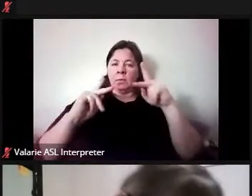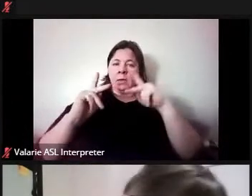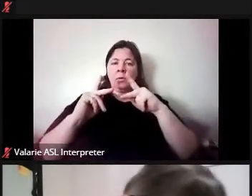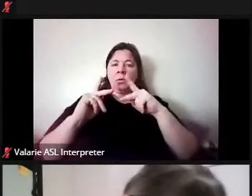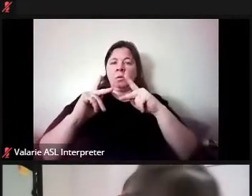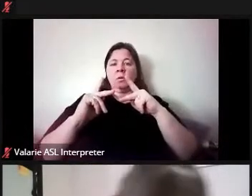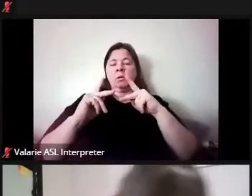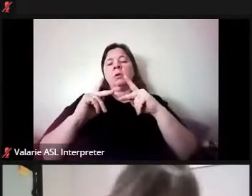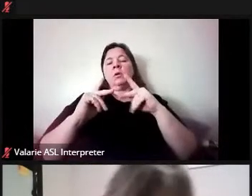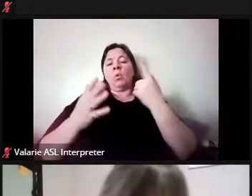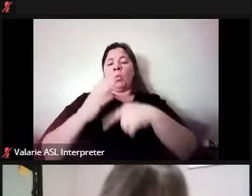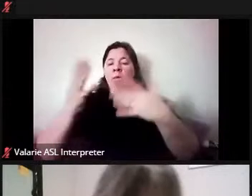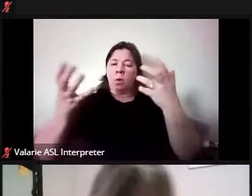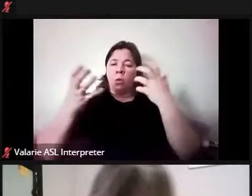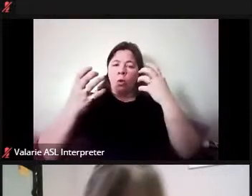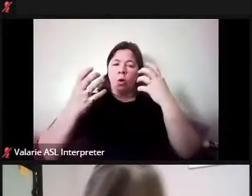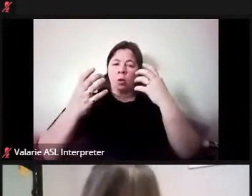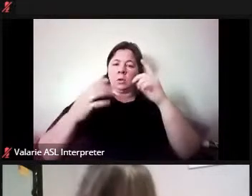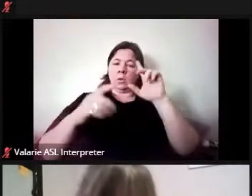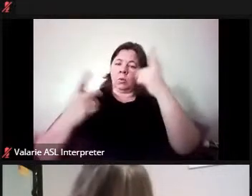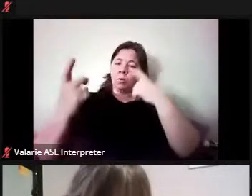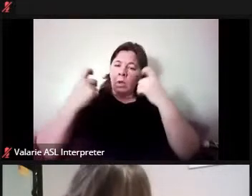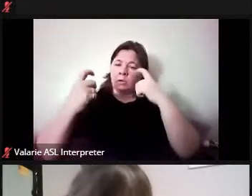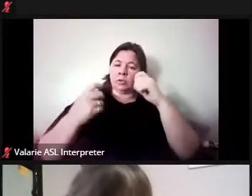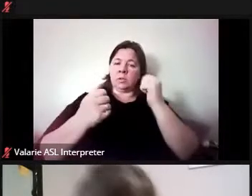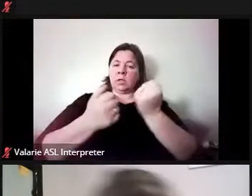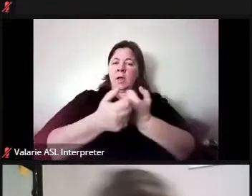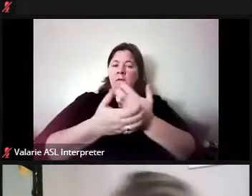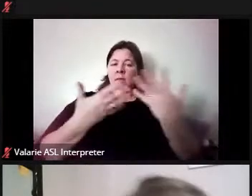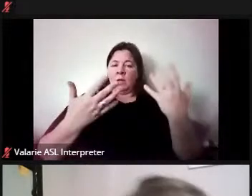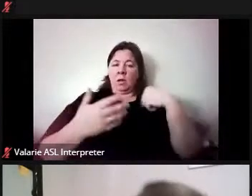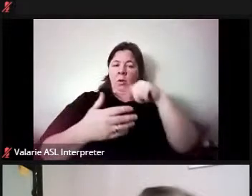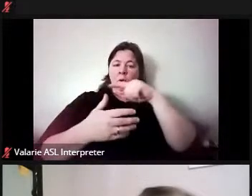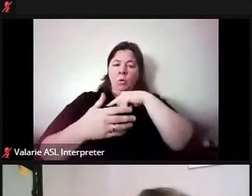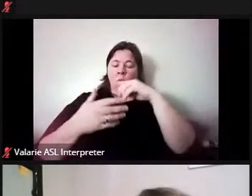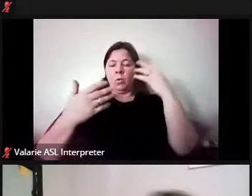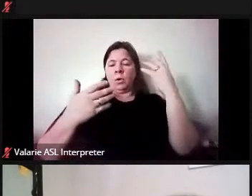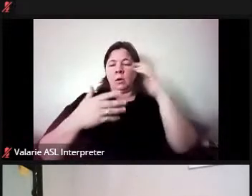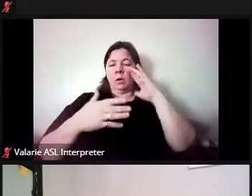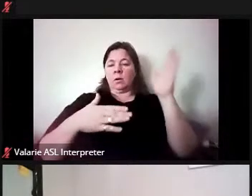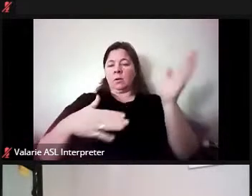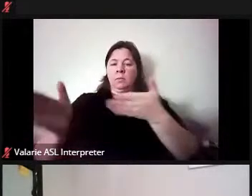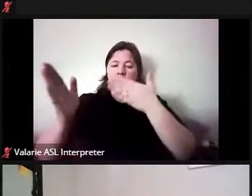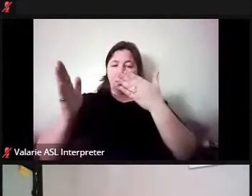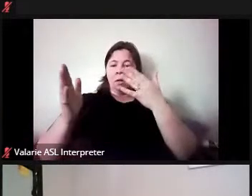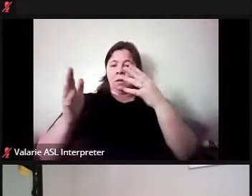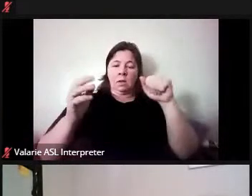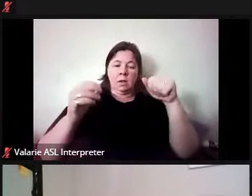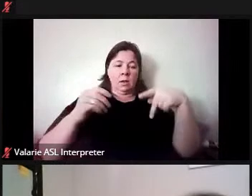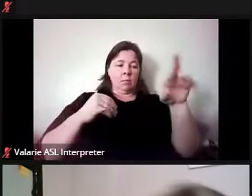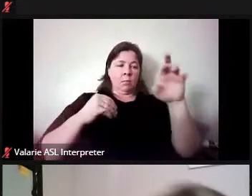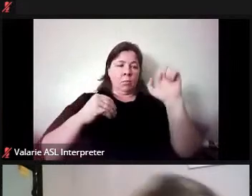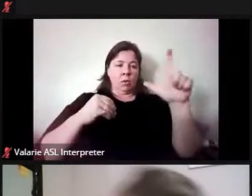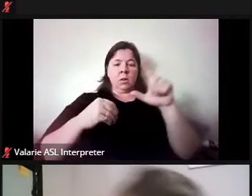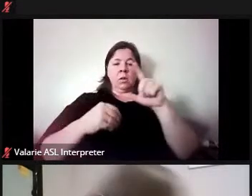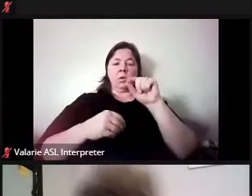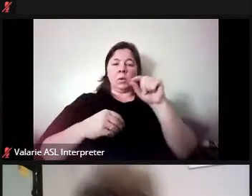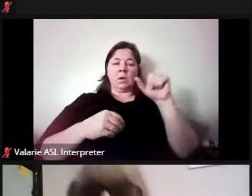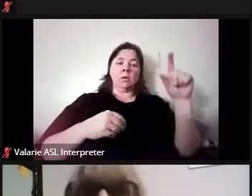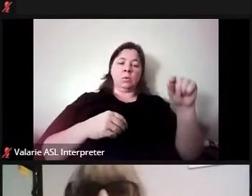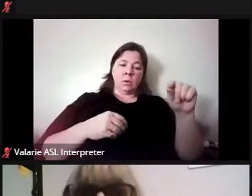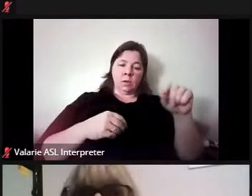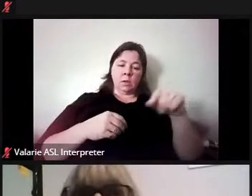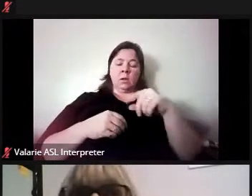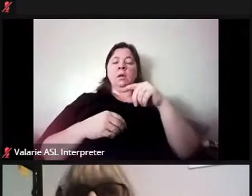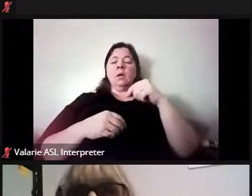yes, what they want, what are their questions and everything. So we planned out April of 2020, these things, and after